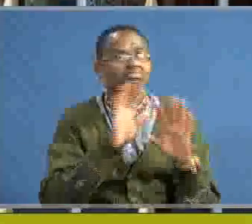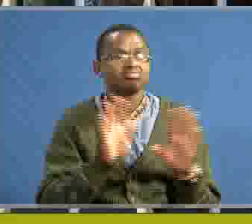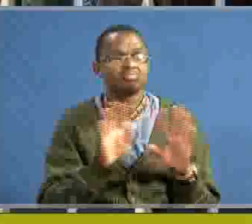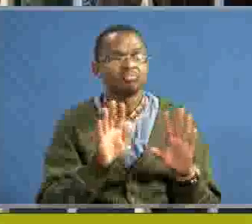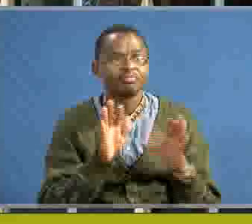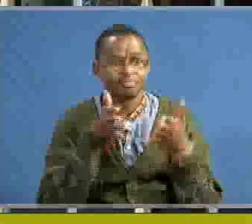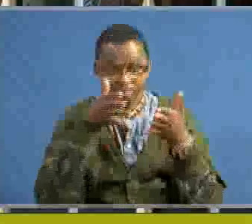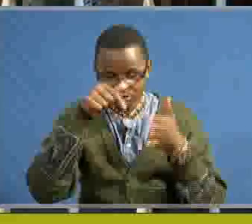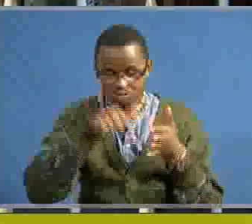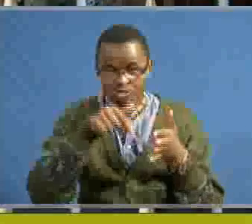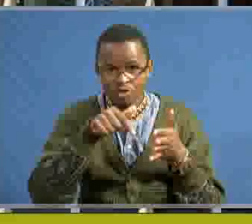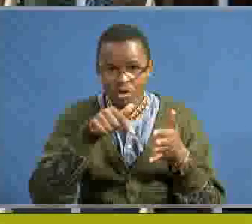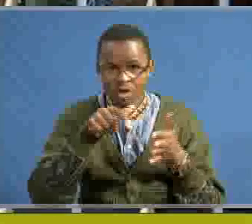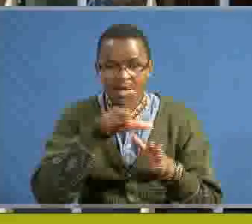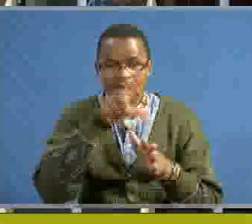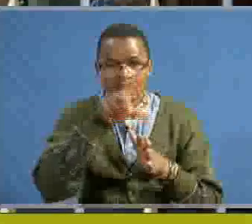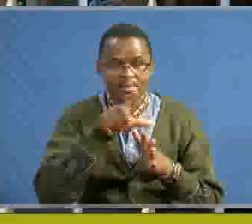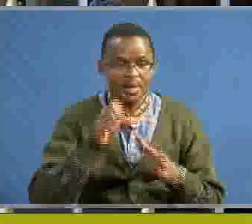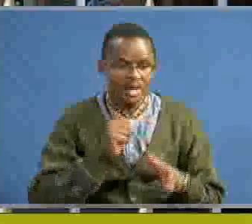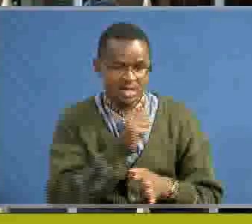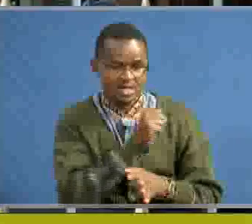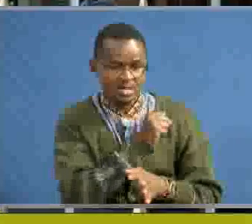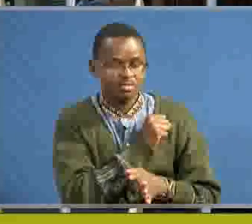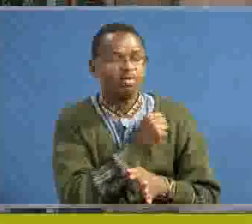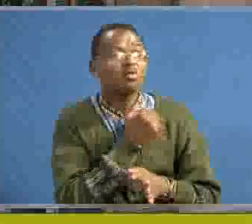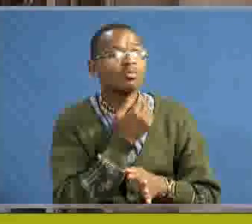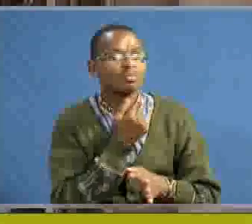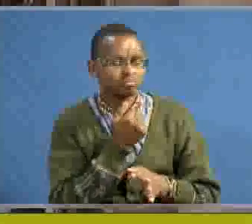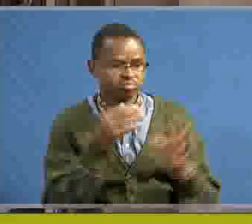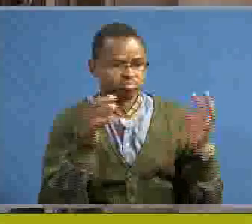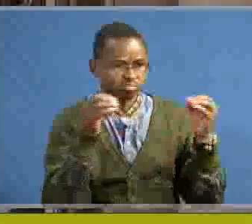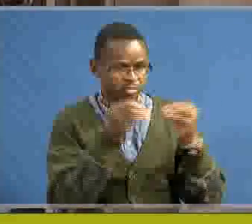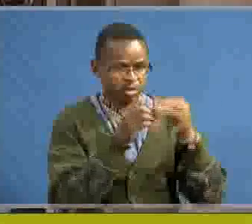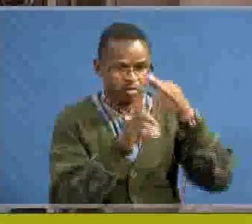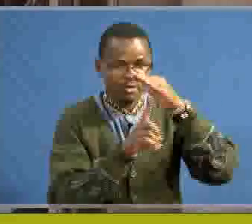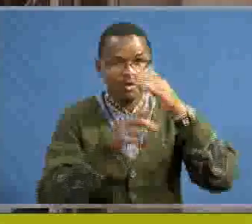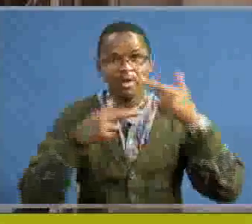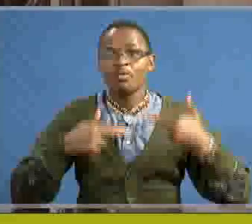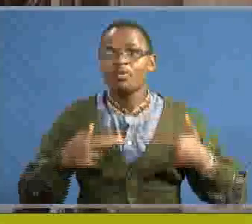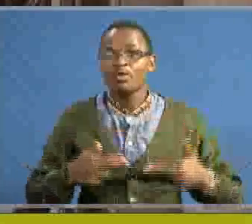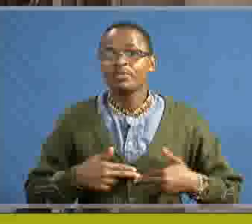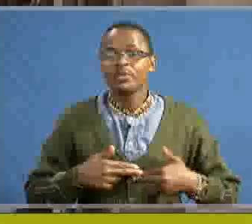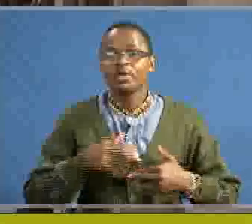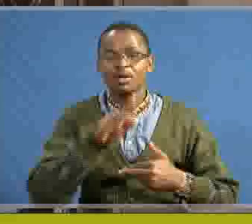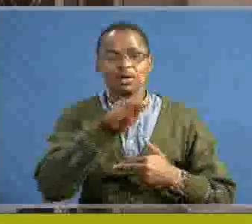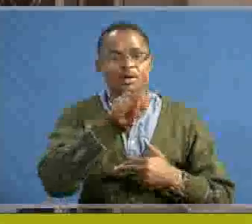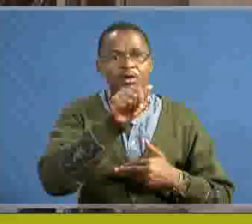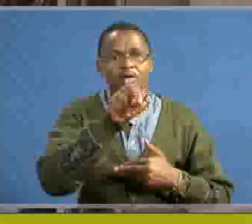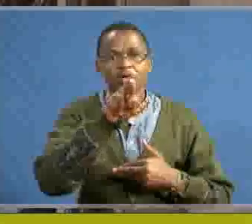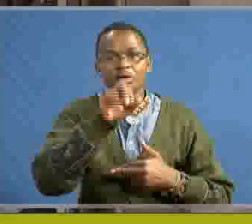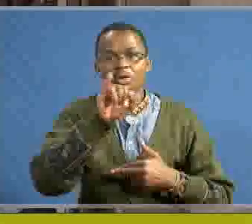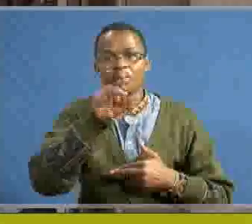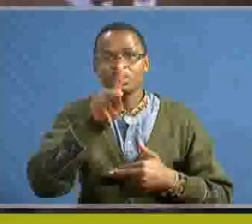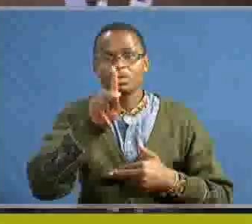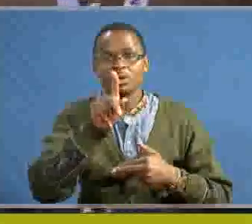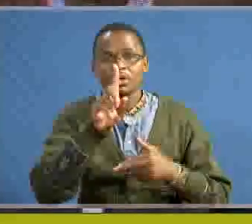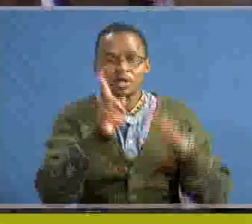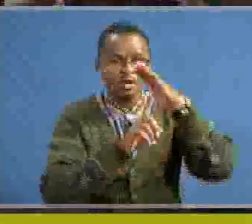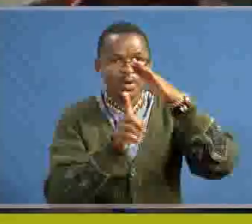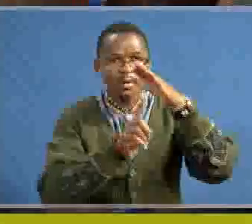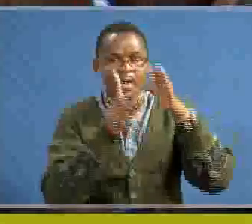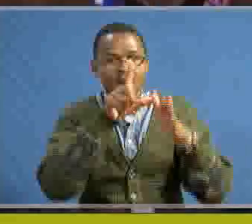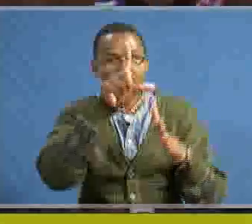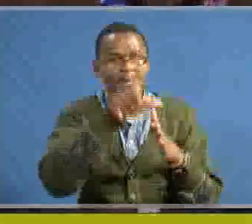hello Marty a Libra bungalow sell metal style economic you cha know no Asura I feel so silly karaoke no Israel curry